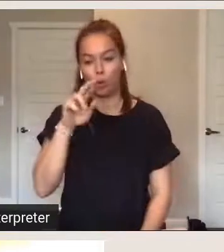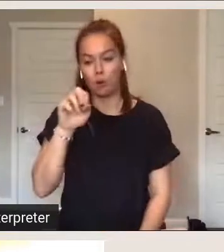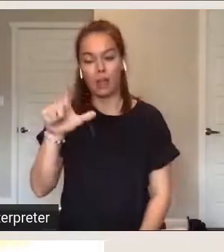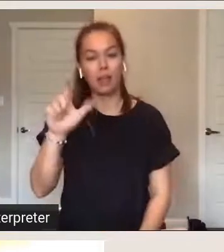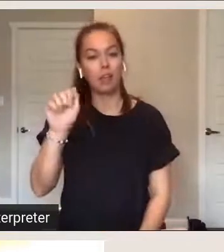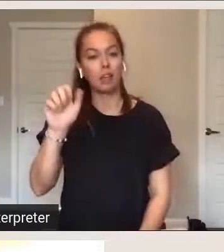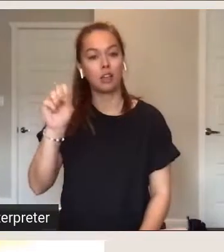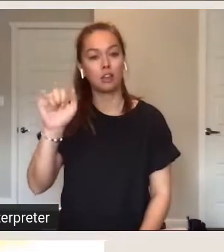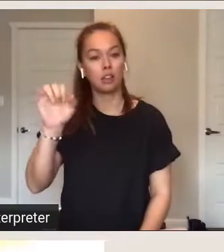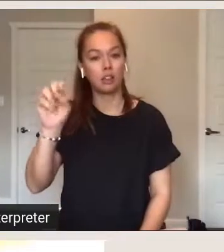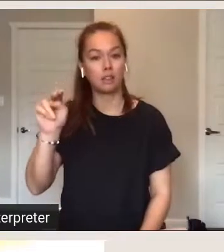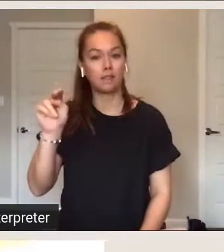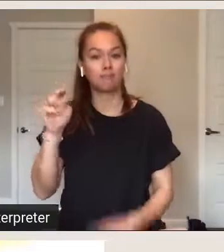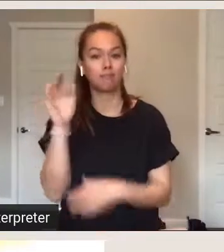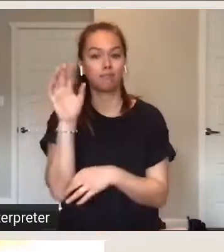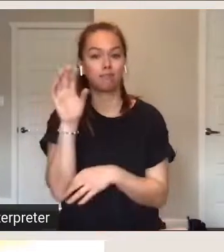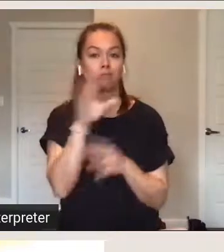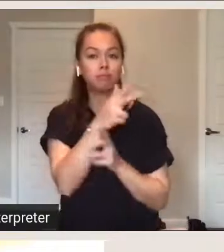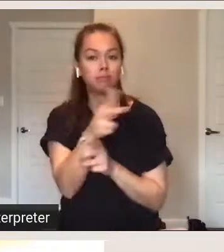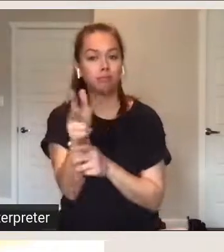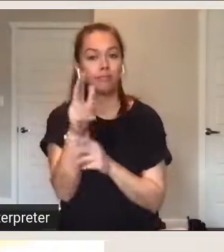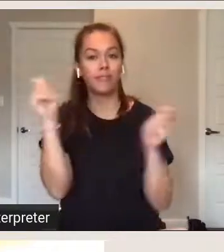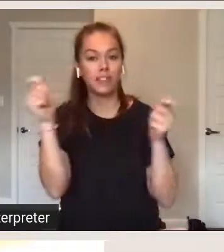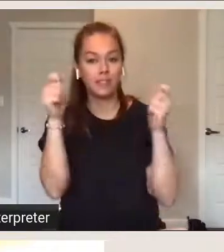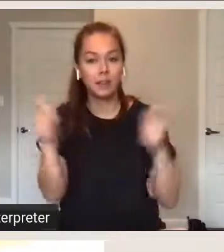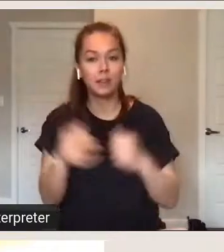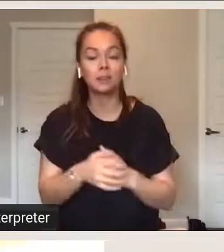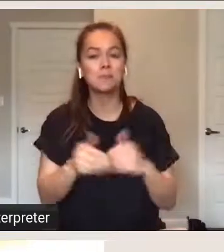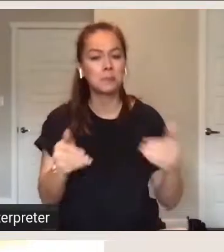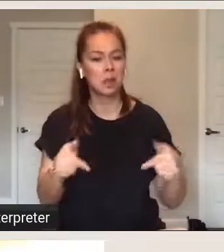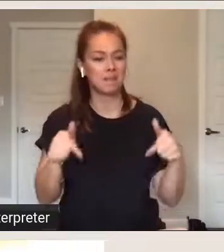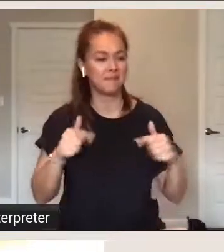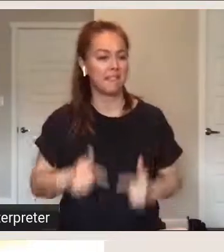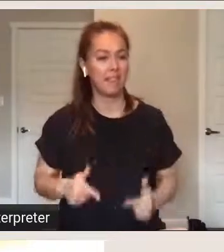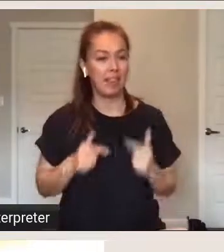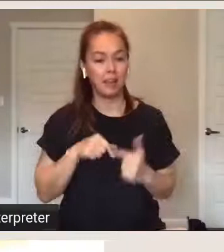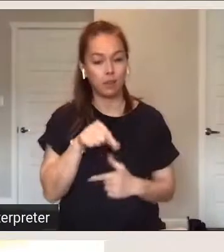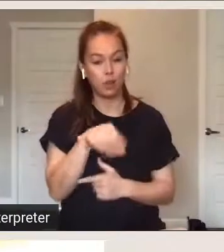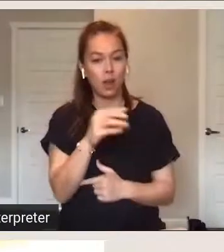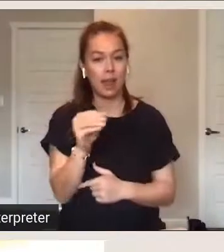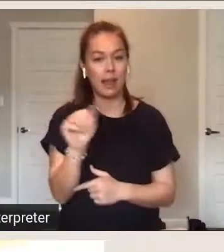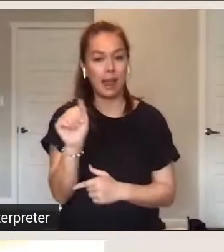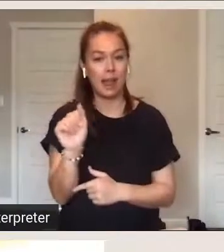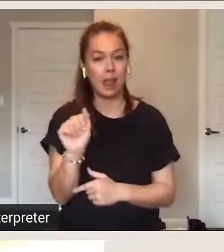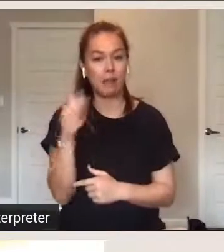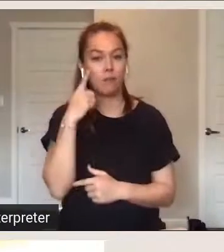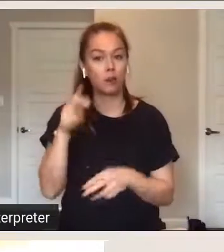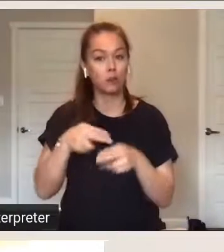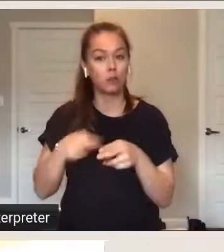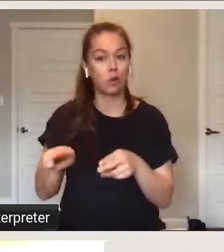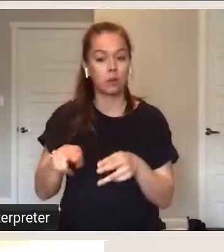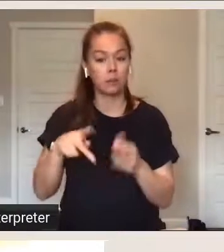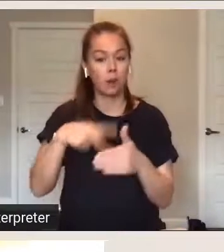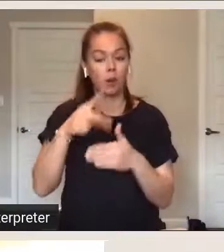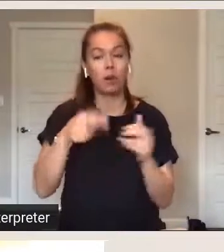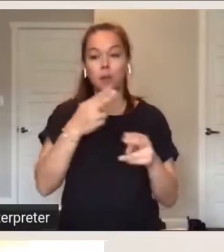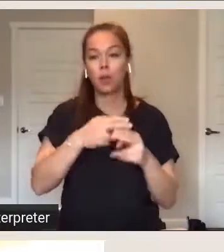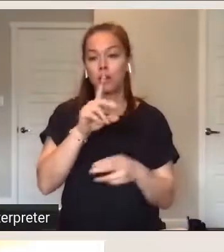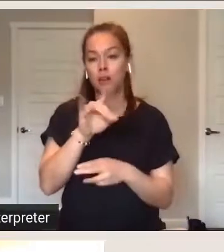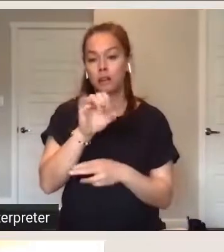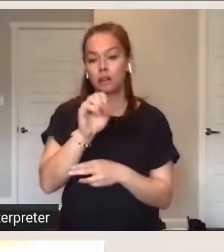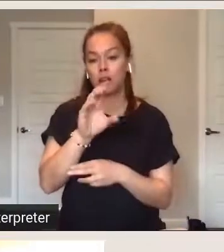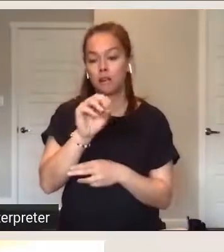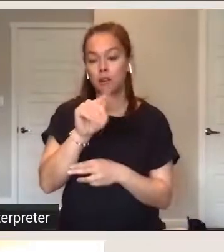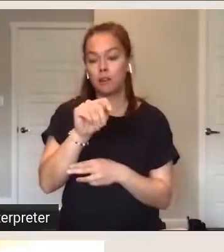this live Q&A session for the shorts program, Discomfort Zone. I'm super excited to be chatting with all of the